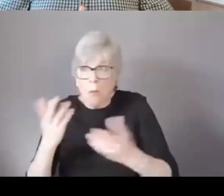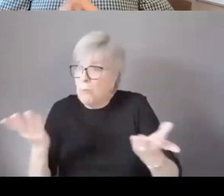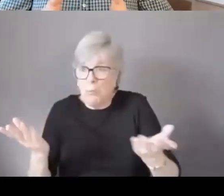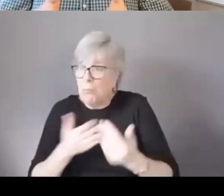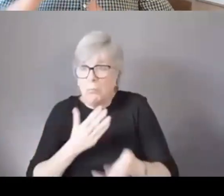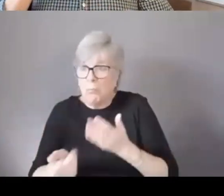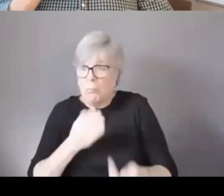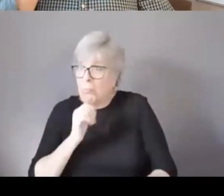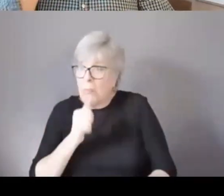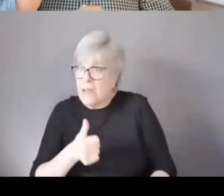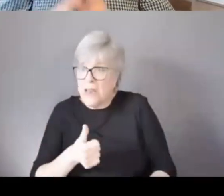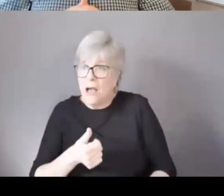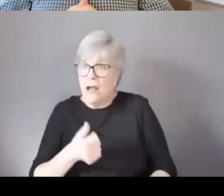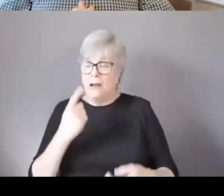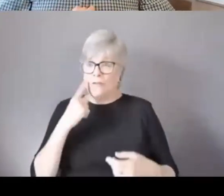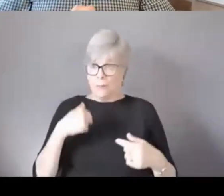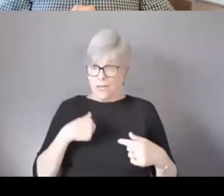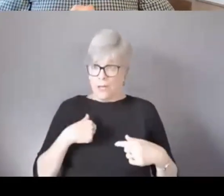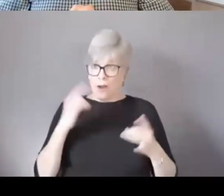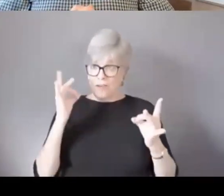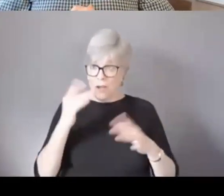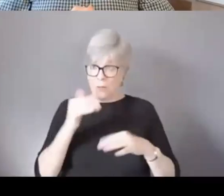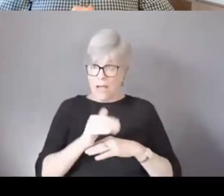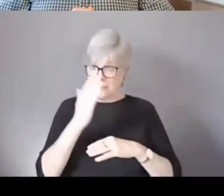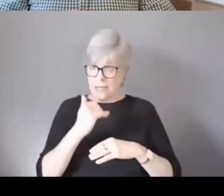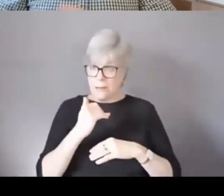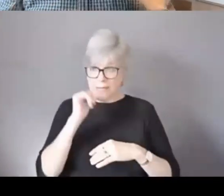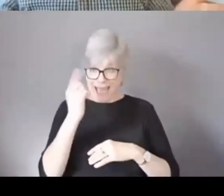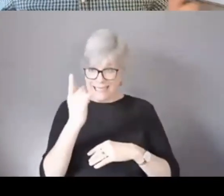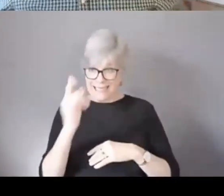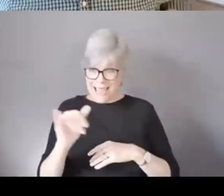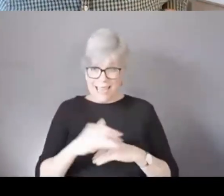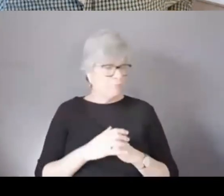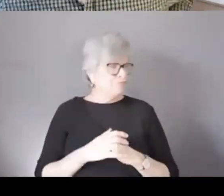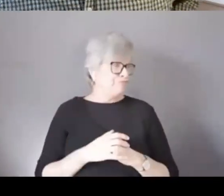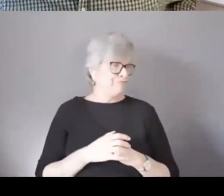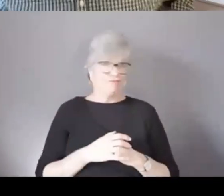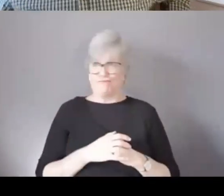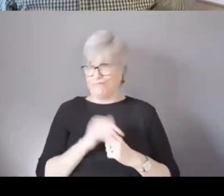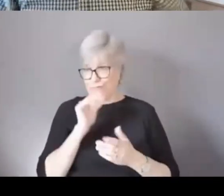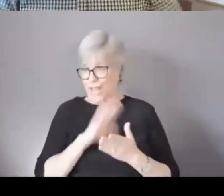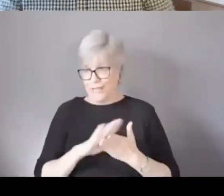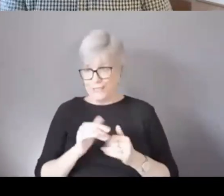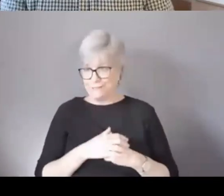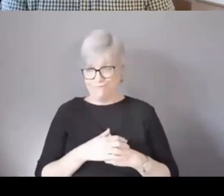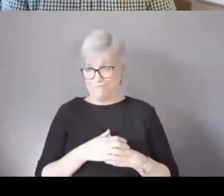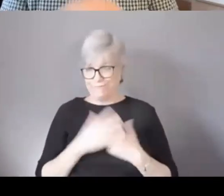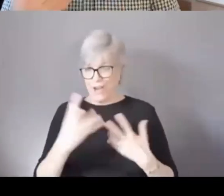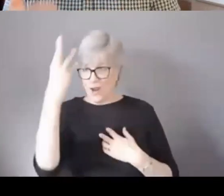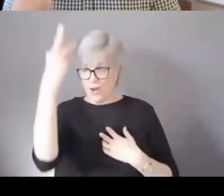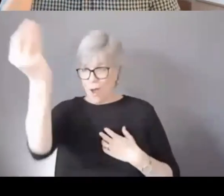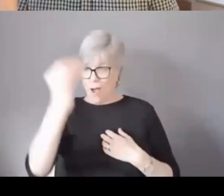I don't know about for you, but for me, when I have a terrible night's sleep, I am not pleasant to be around, and I don't want to go and engage with the